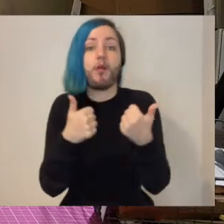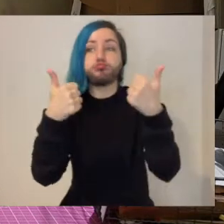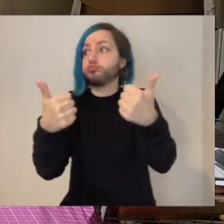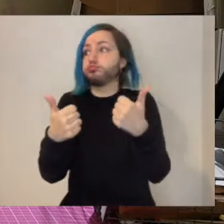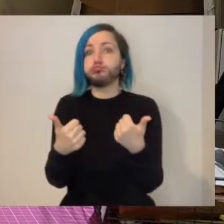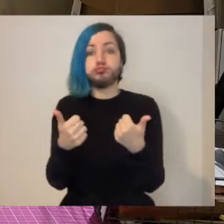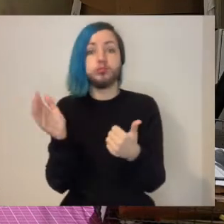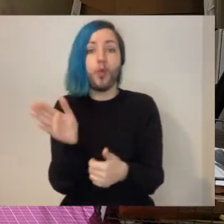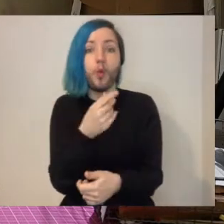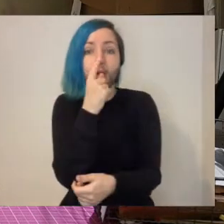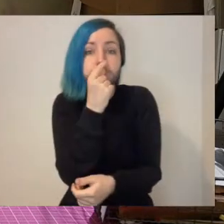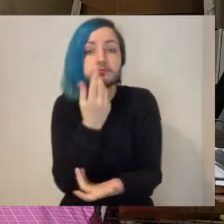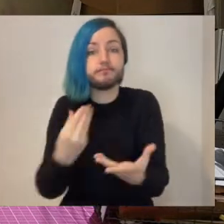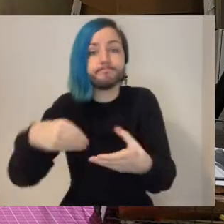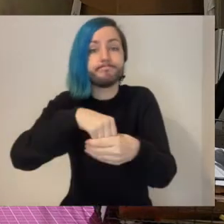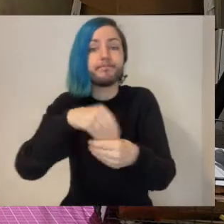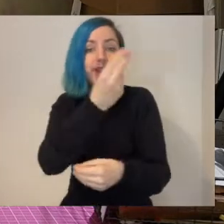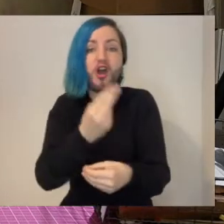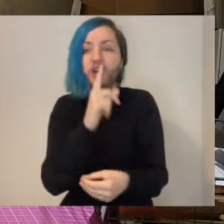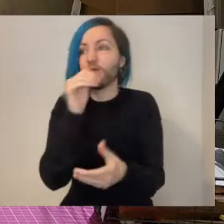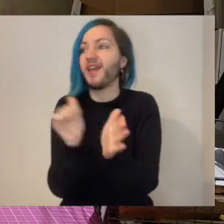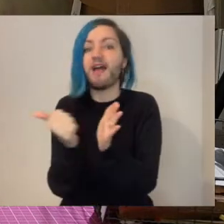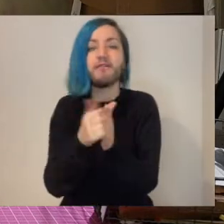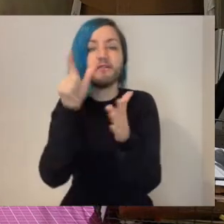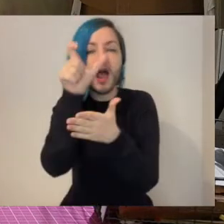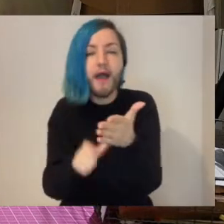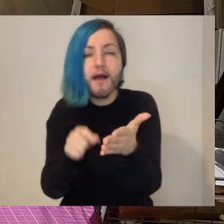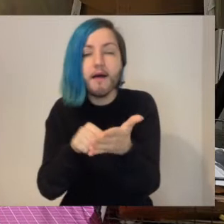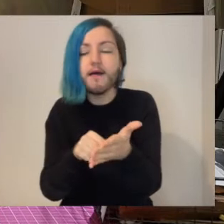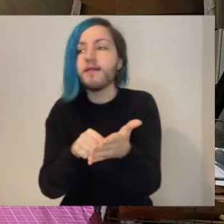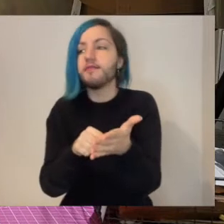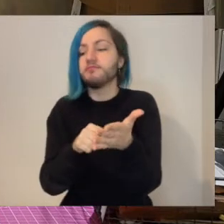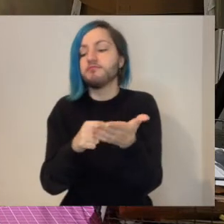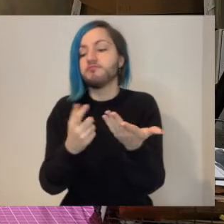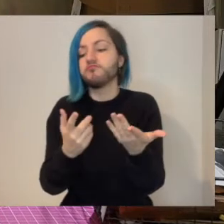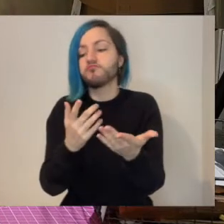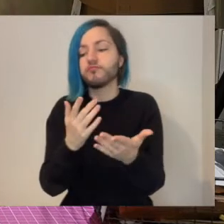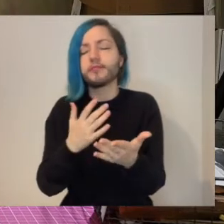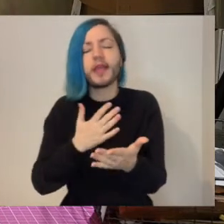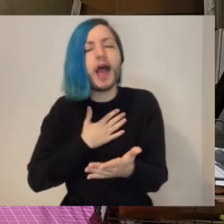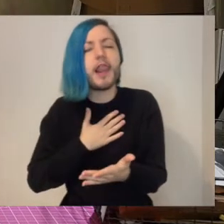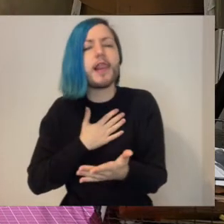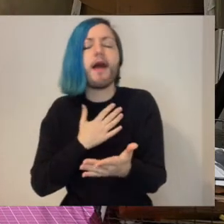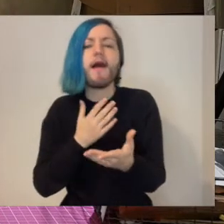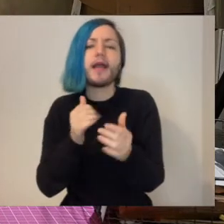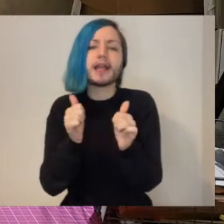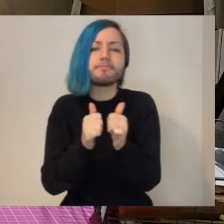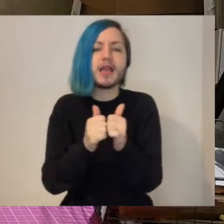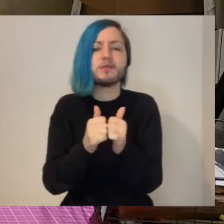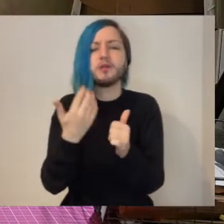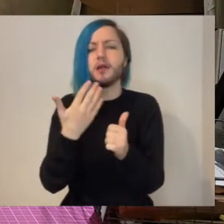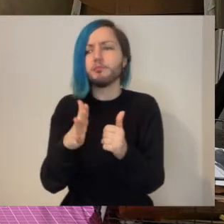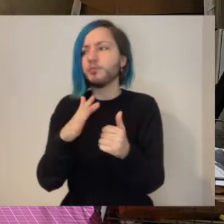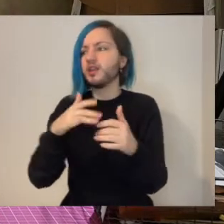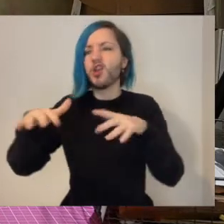is viable or possible. It can be flyers. I tend to like things that have had some